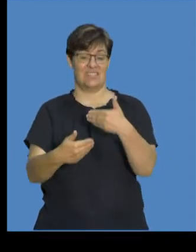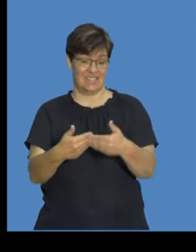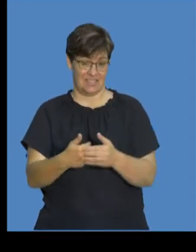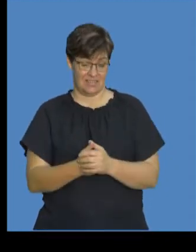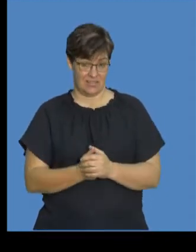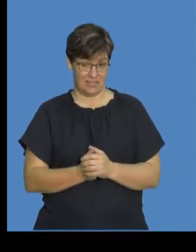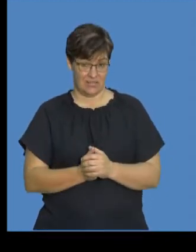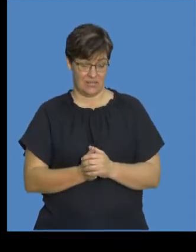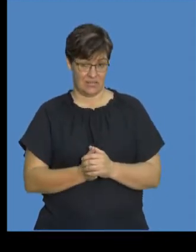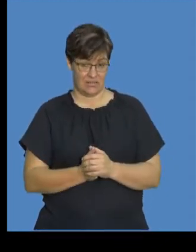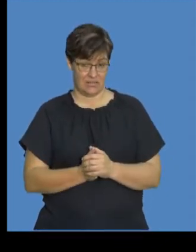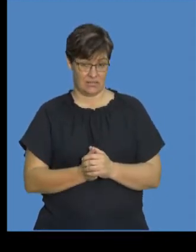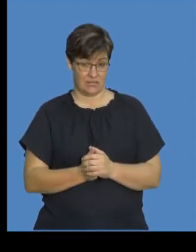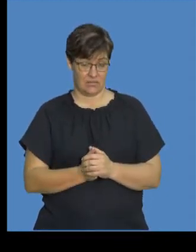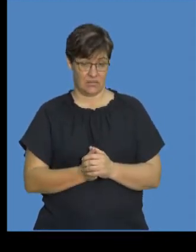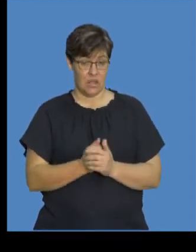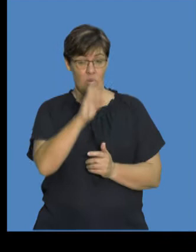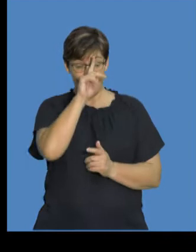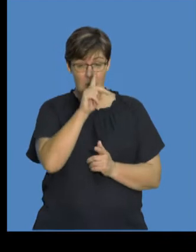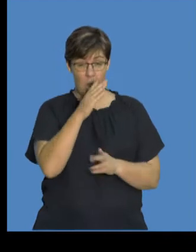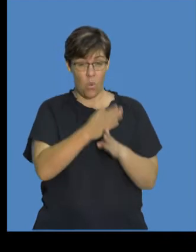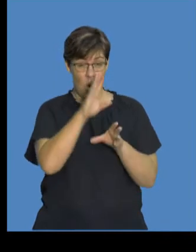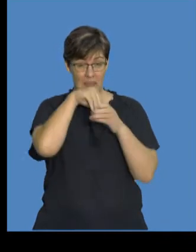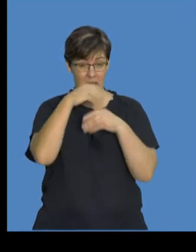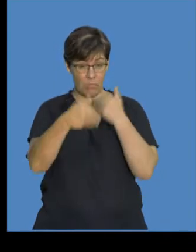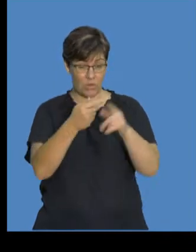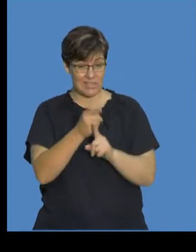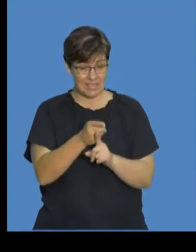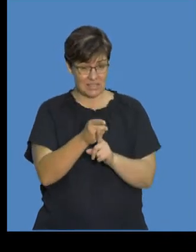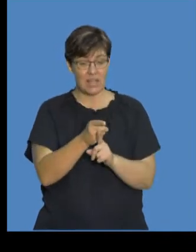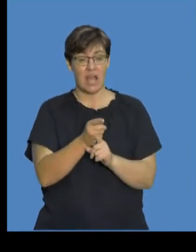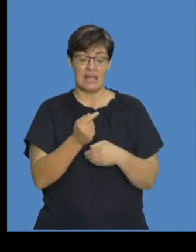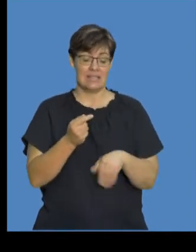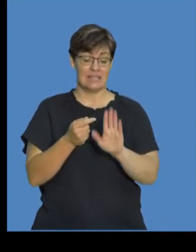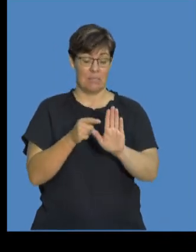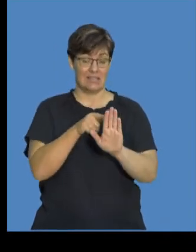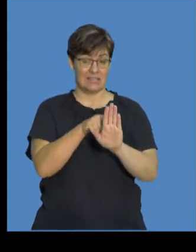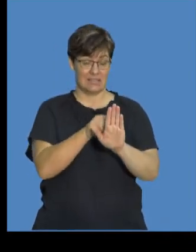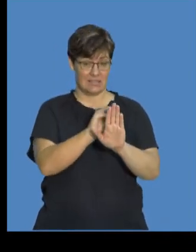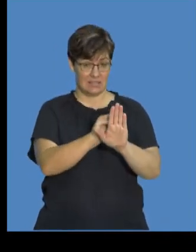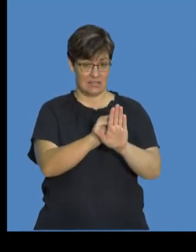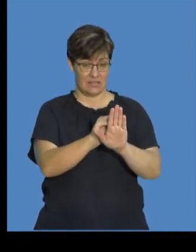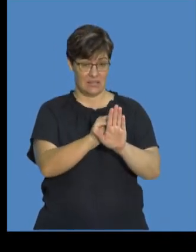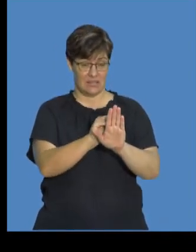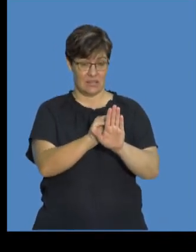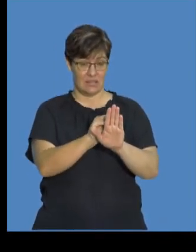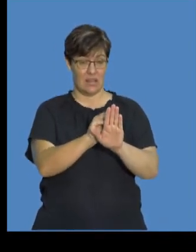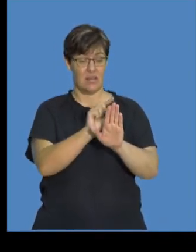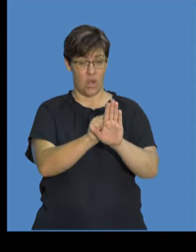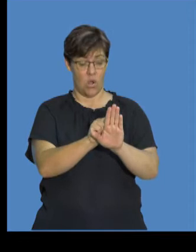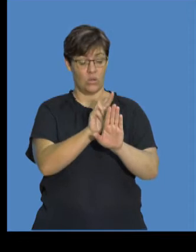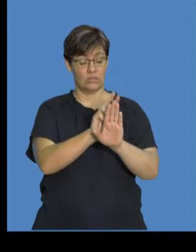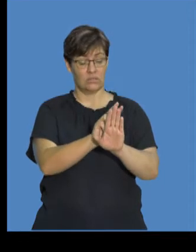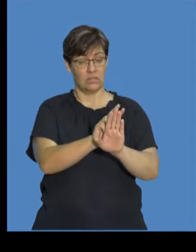process. If you remember the work in process account, you had an entry on the debit side. This is the transfer,